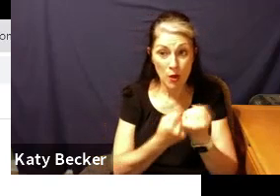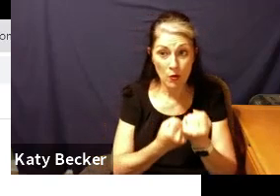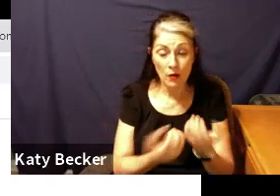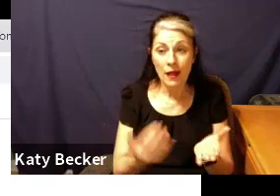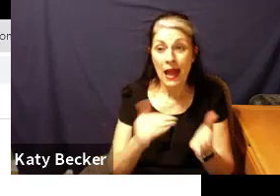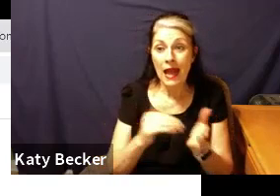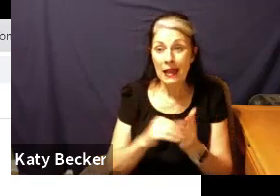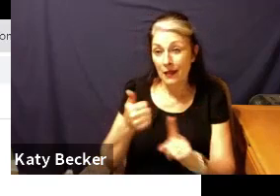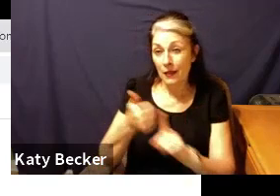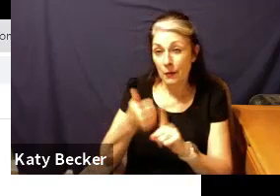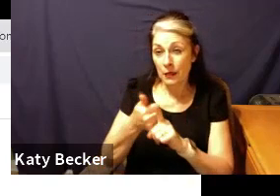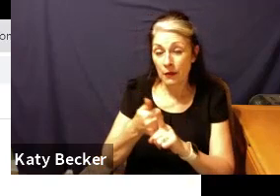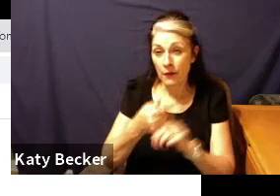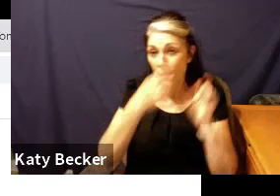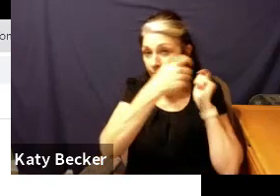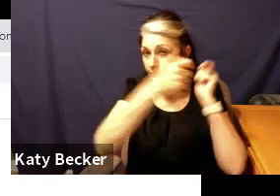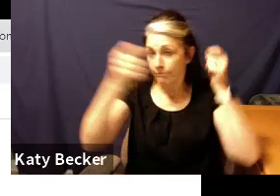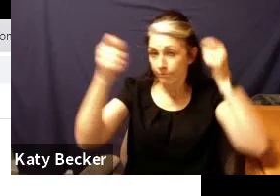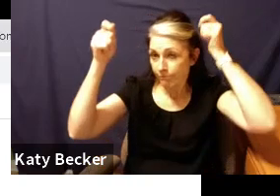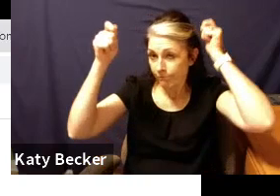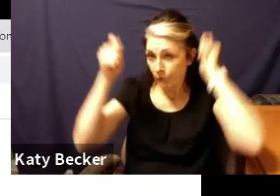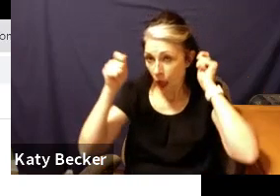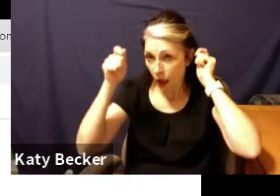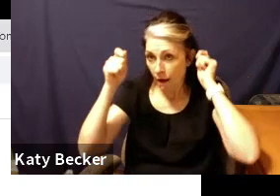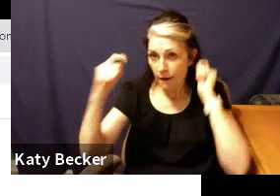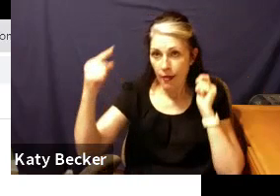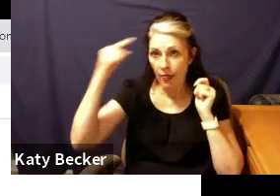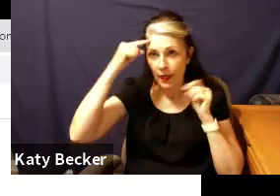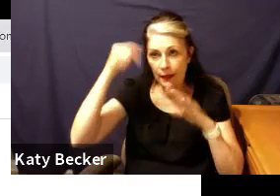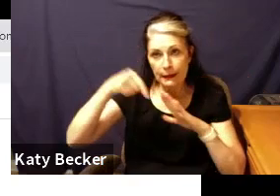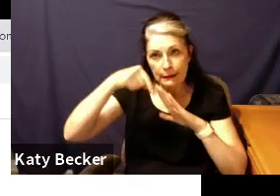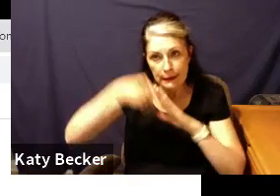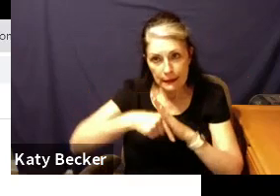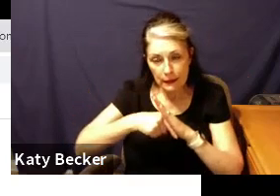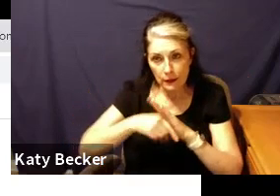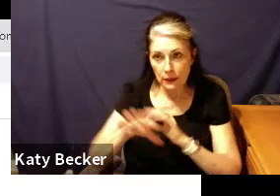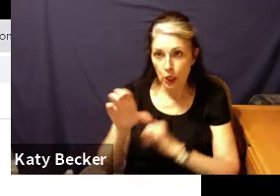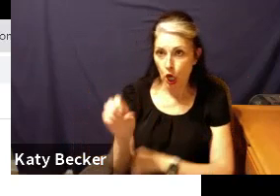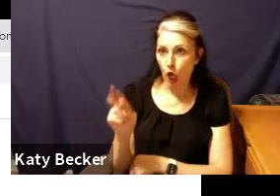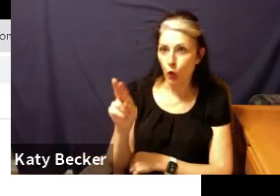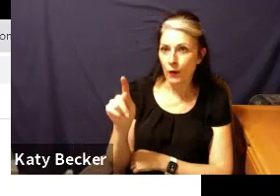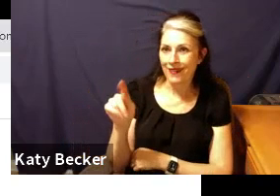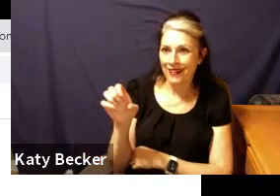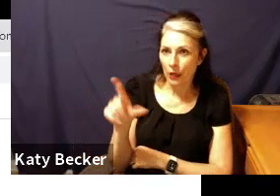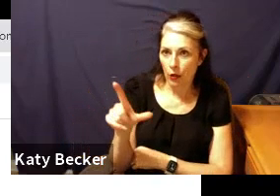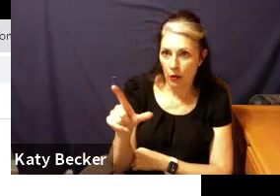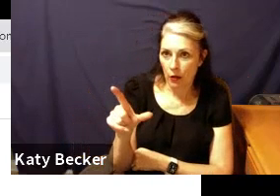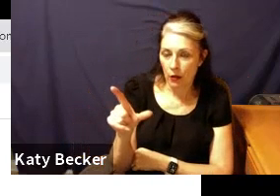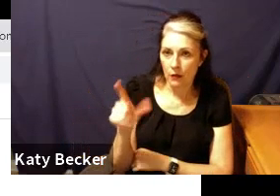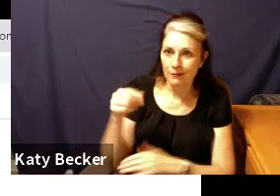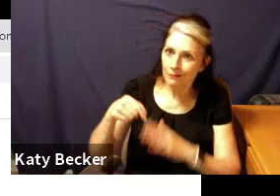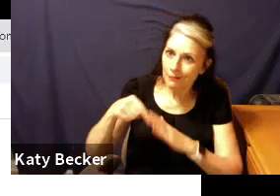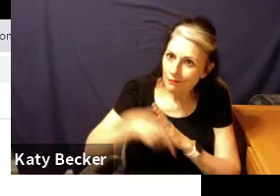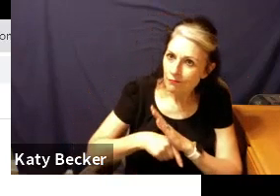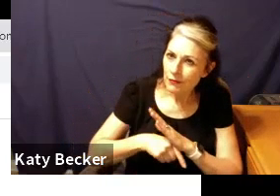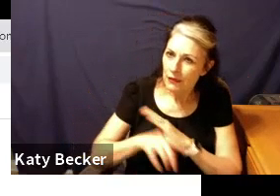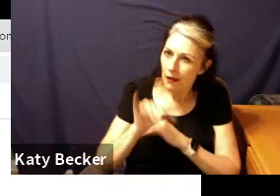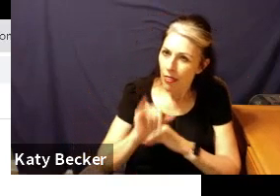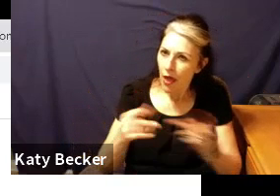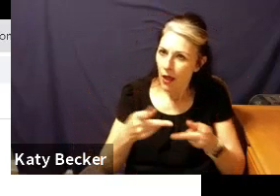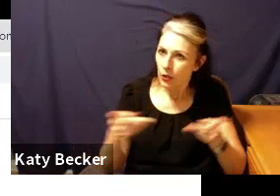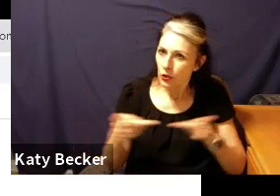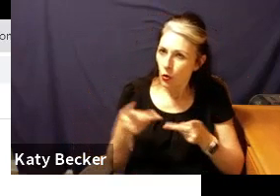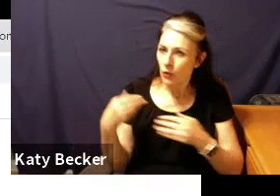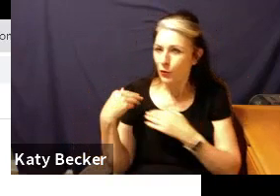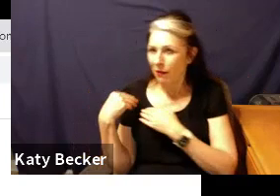them to put that hat on, those critical thinking skills, and learning, is this a credible source? Is this a